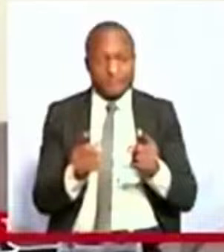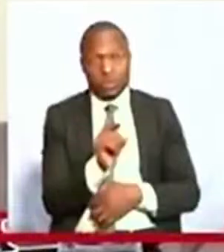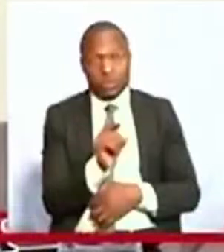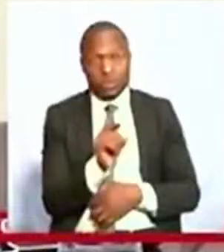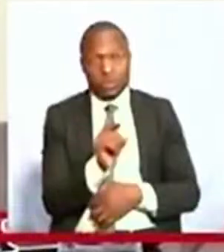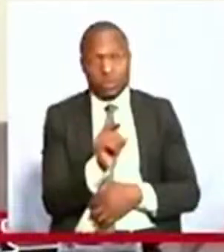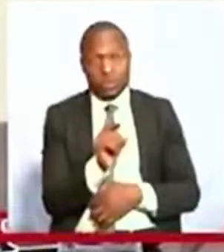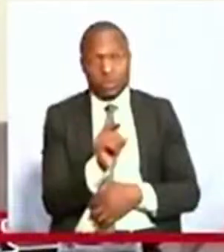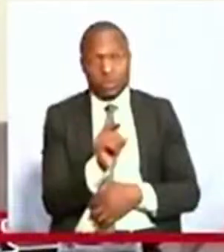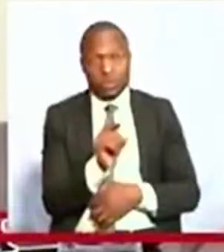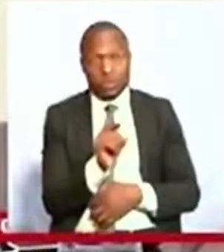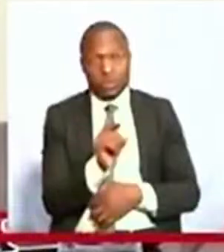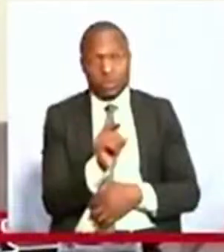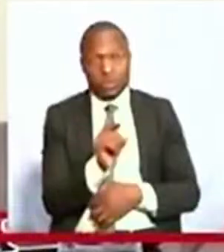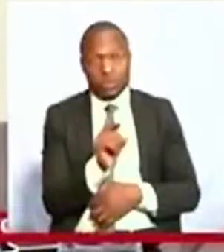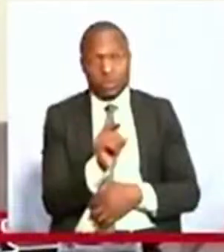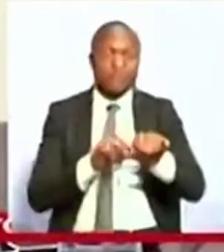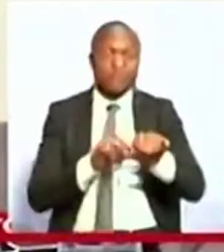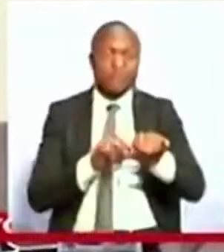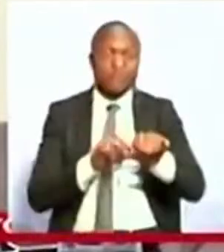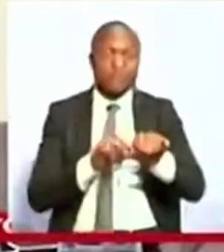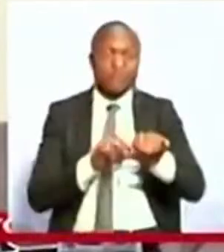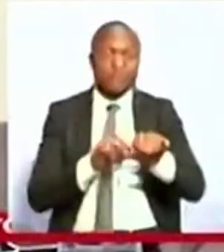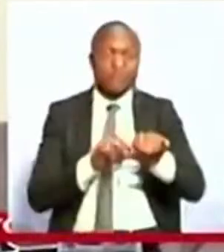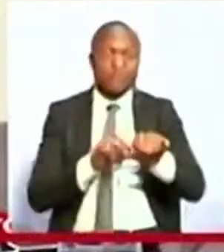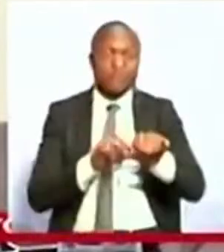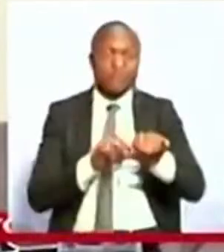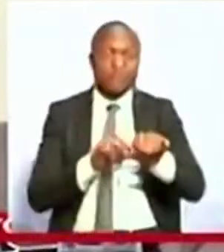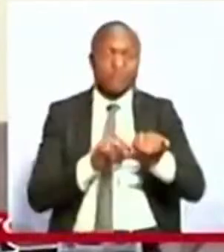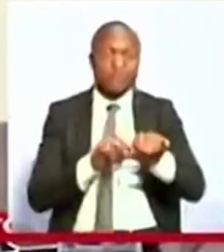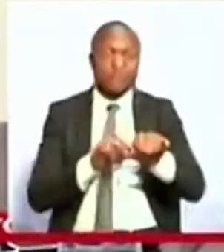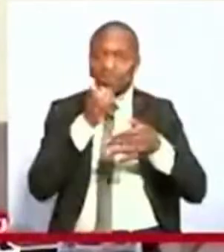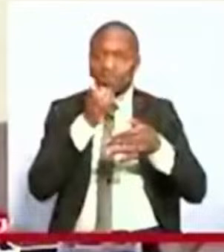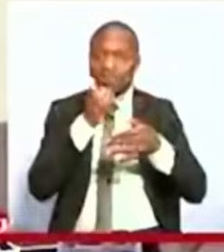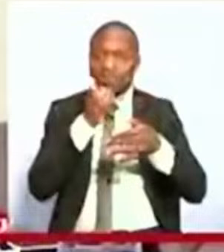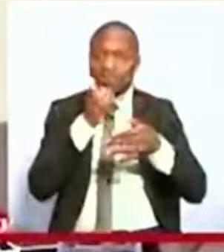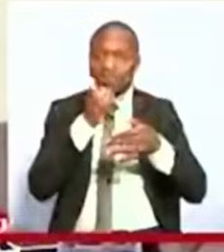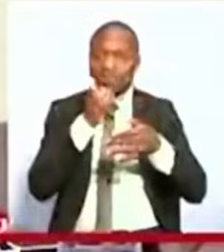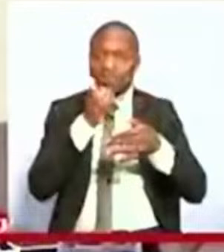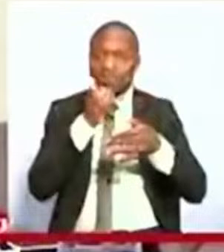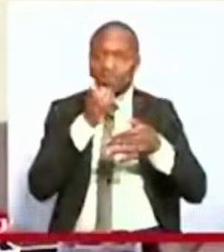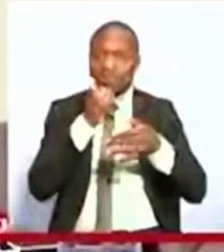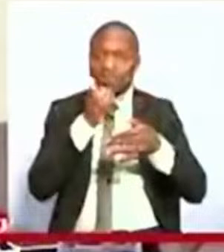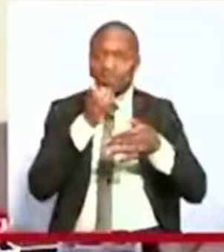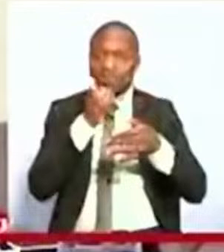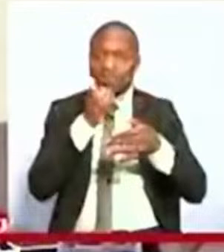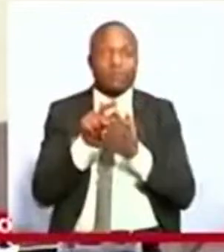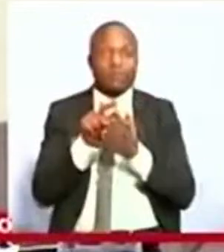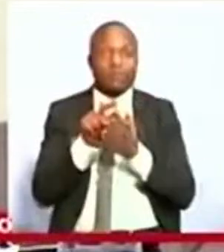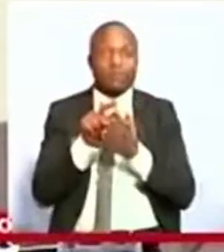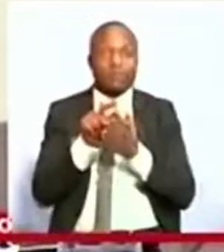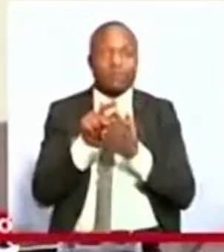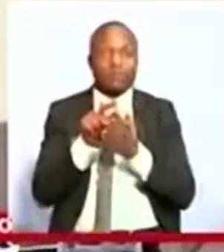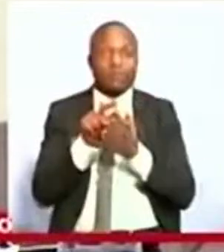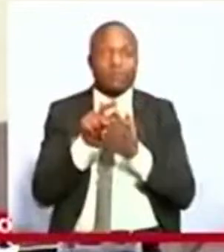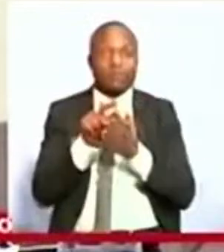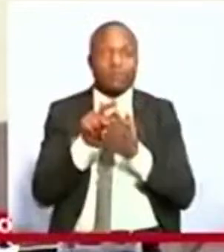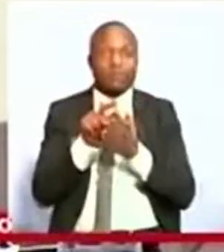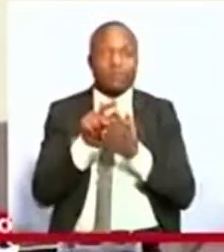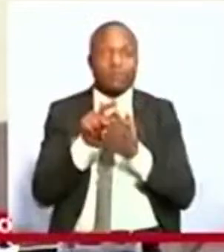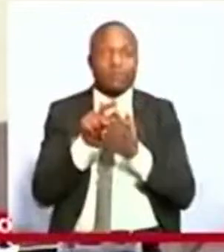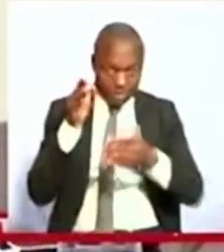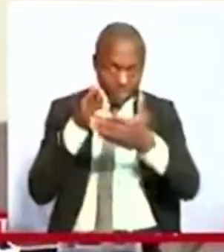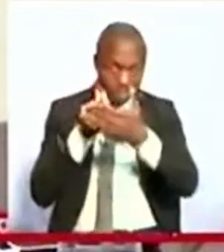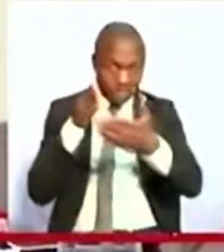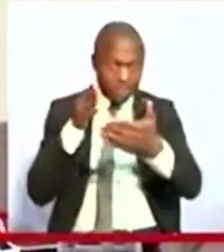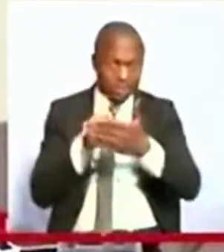willfully mislead or misinform the committee, the same law can be used against you in the courts